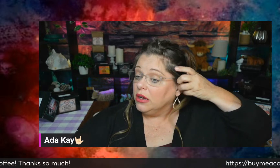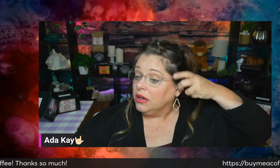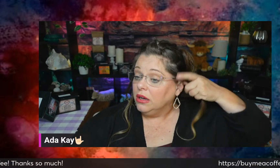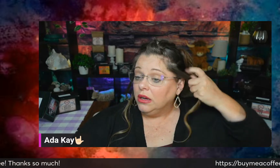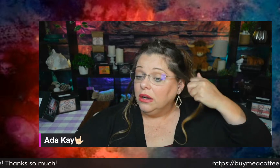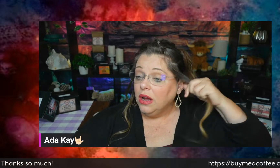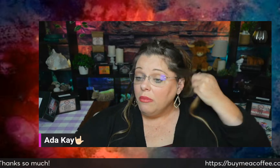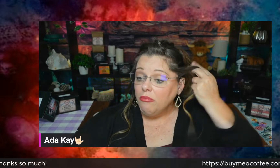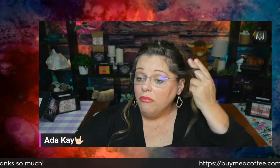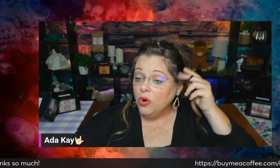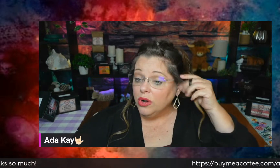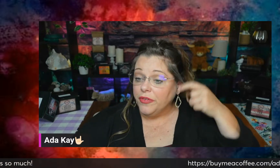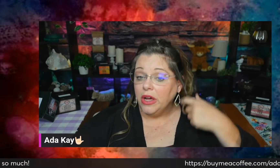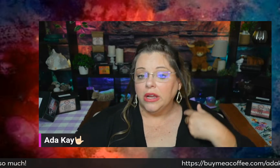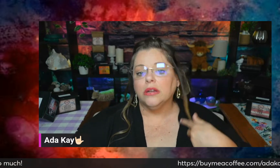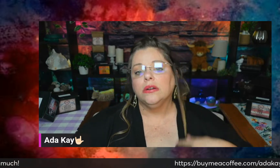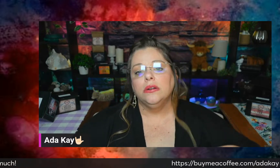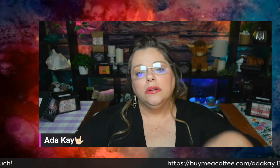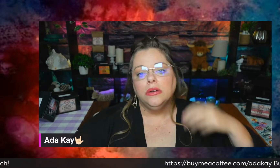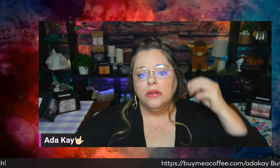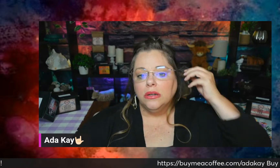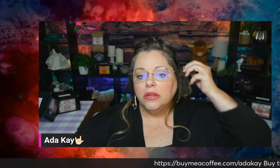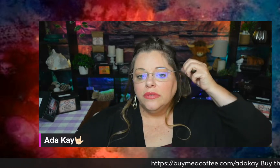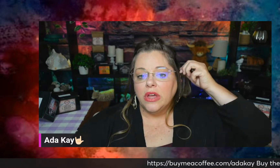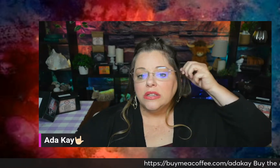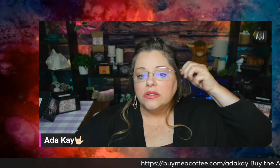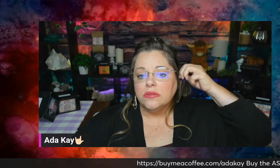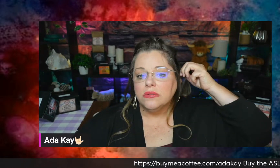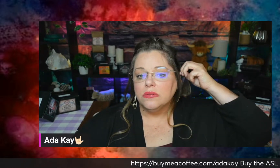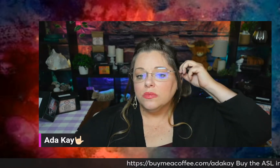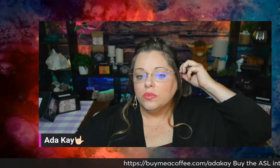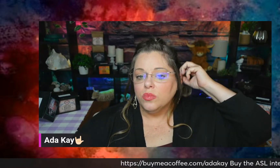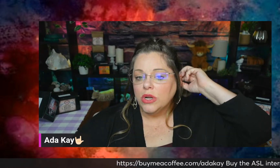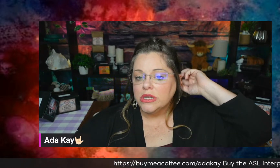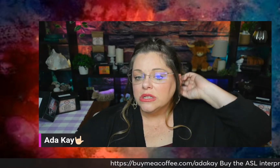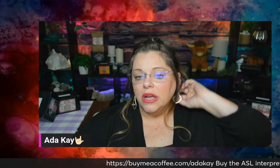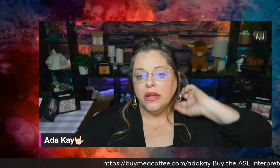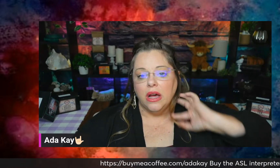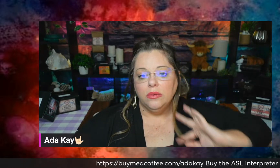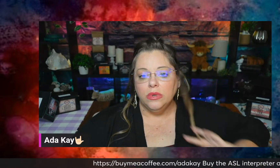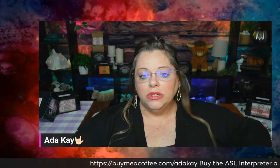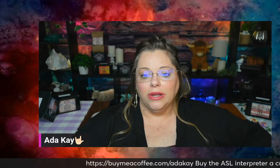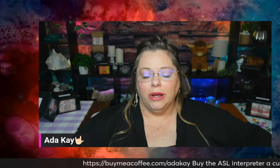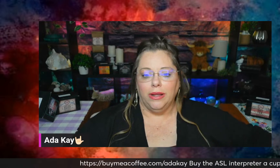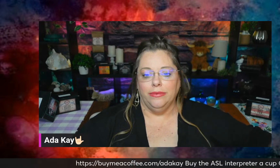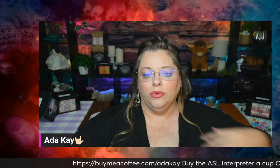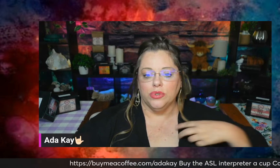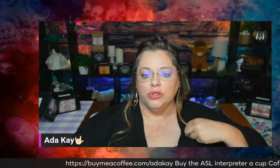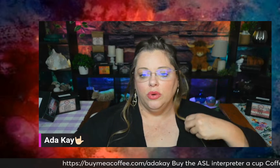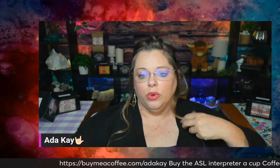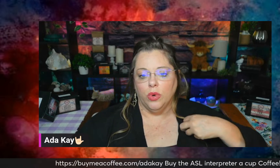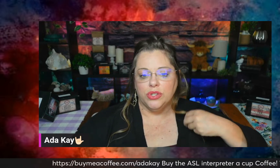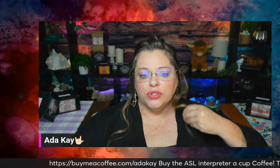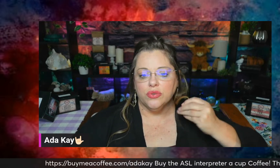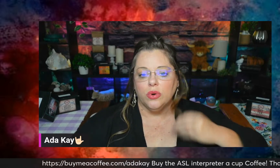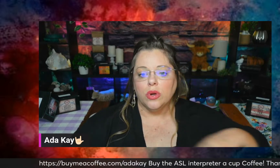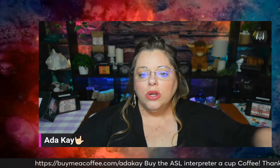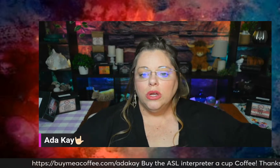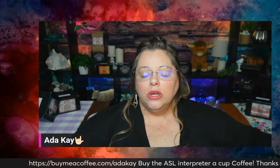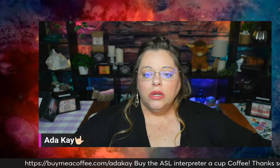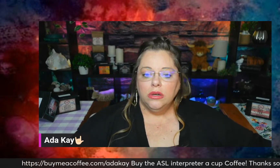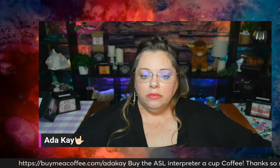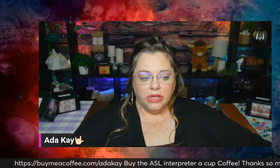Mortifying. Mortifying. If that's what it's like, I don't want, of course, no one wants a